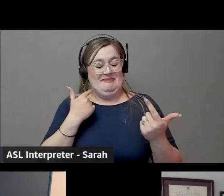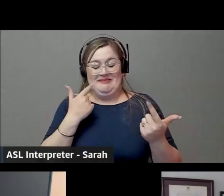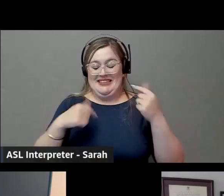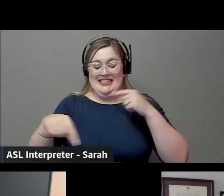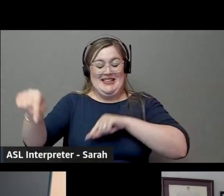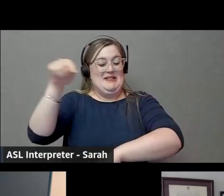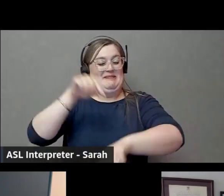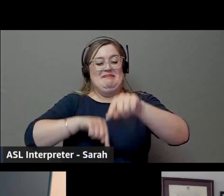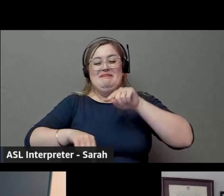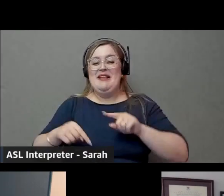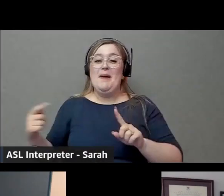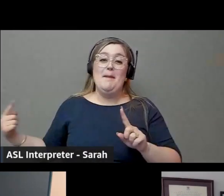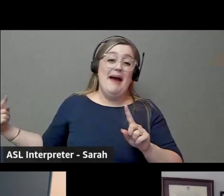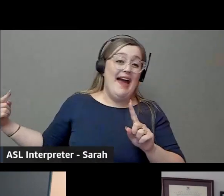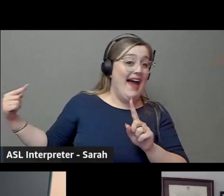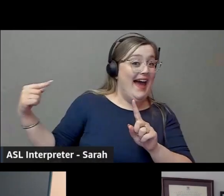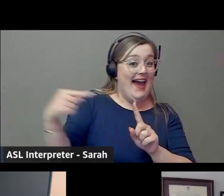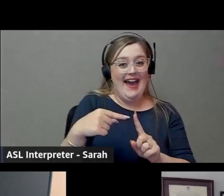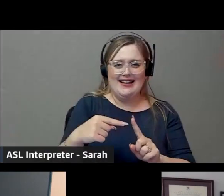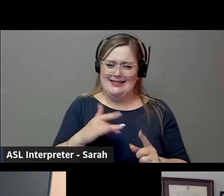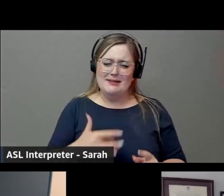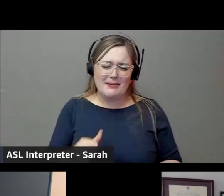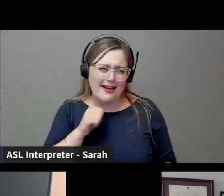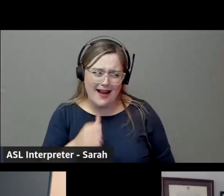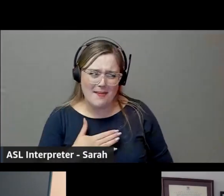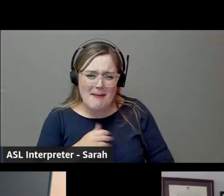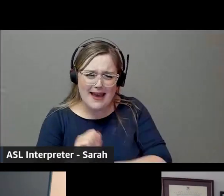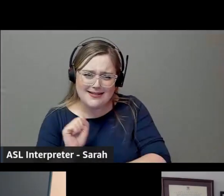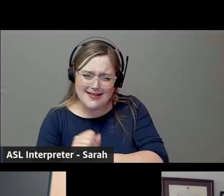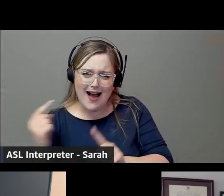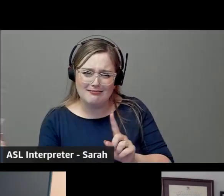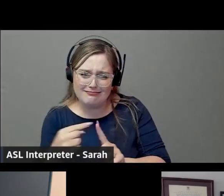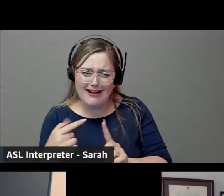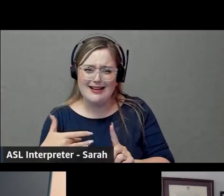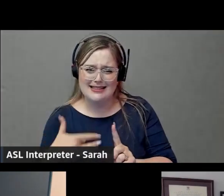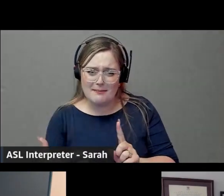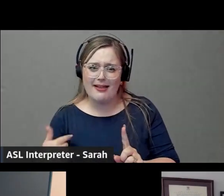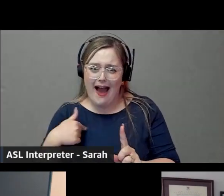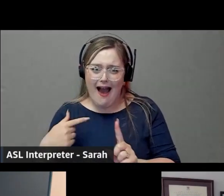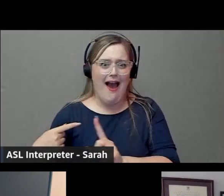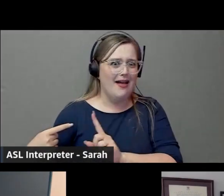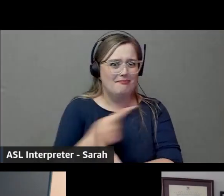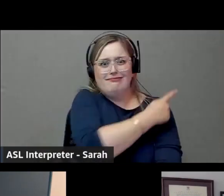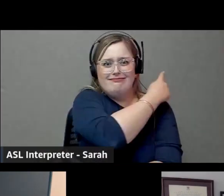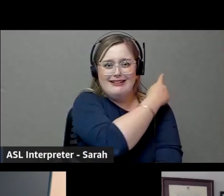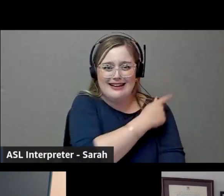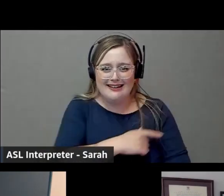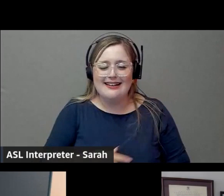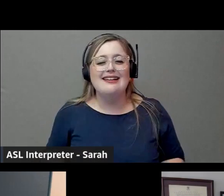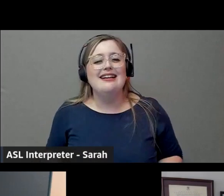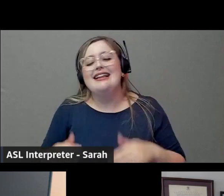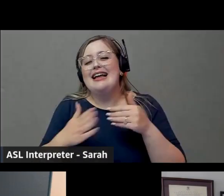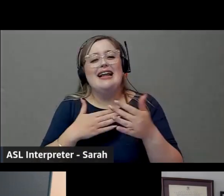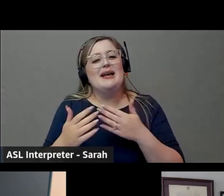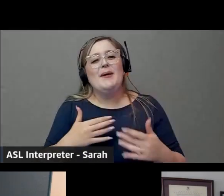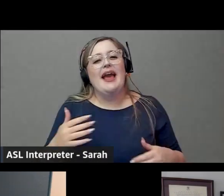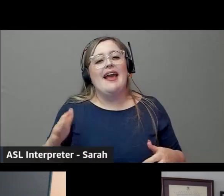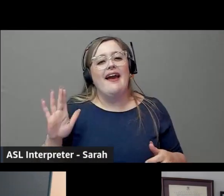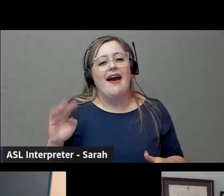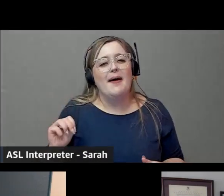on the rails, which is usually not my job to do. I'm usually the one taking us off the rails. Anyway,